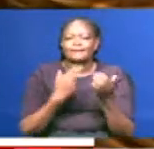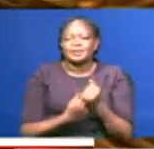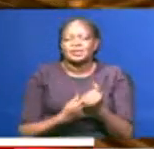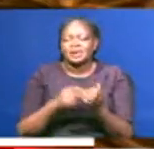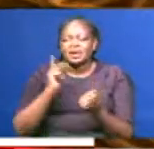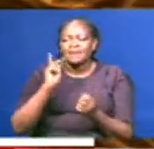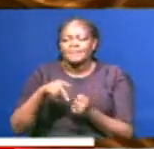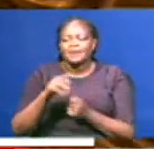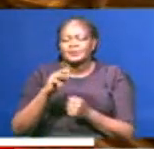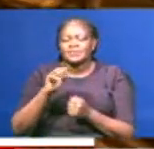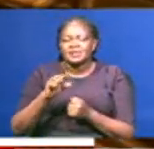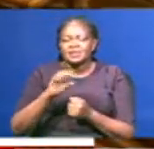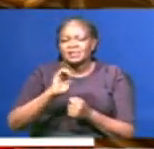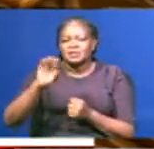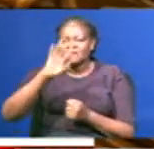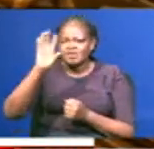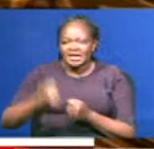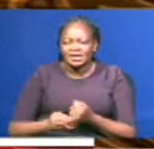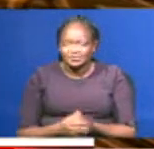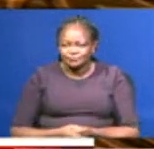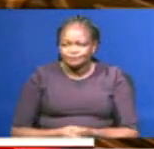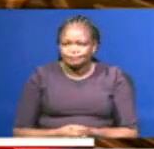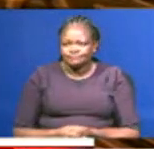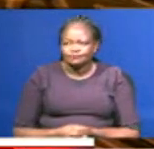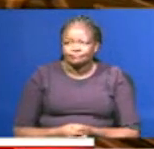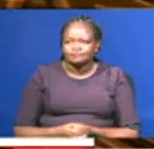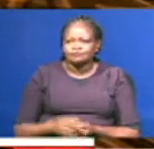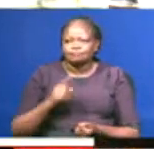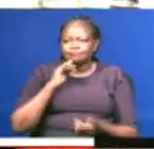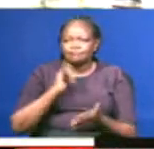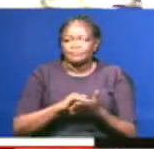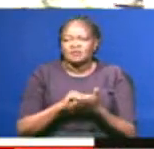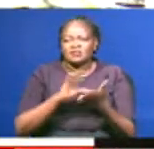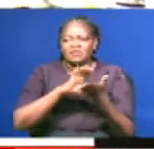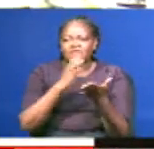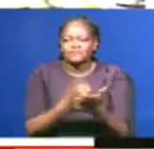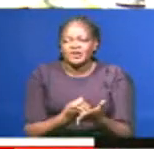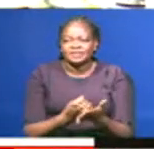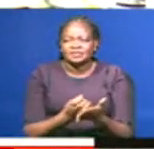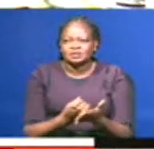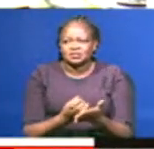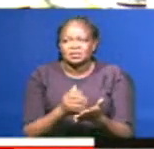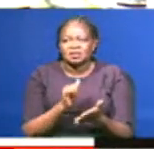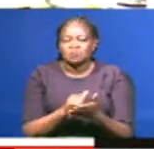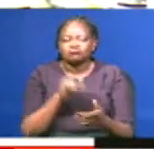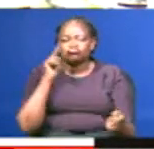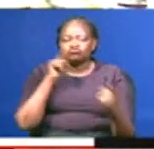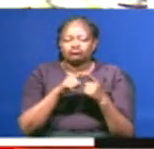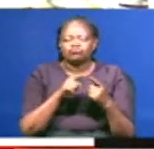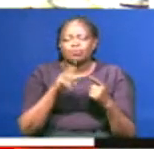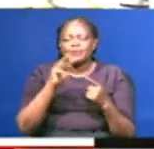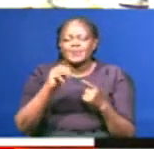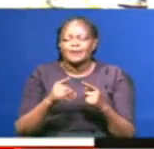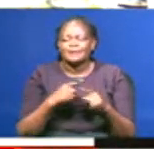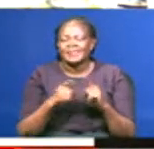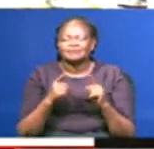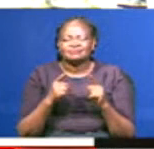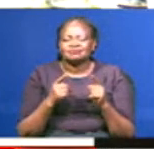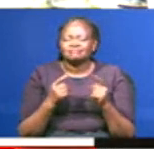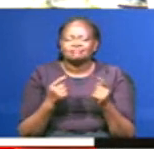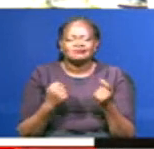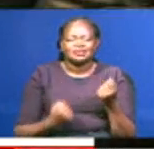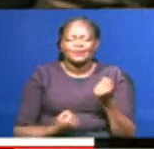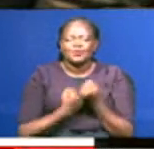Africa, Smita Sangraja, said the fund set out to support 1 million people but ended up reaching over 5